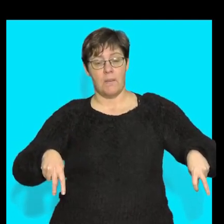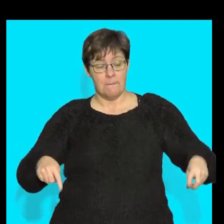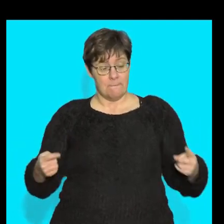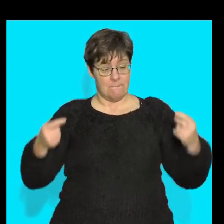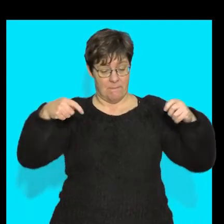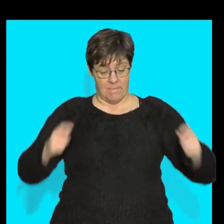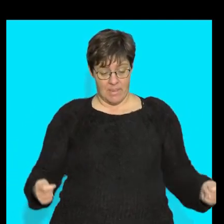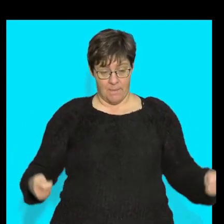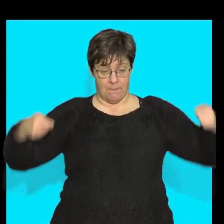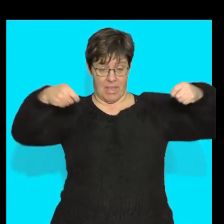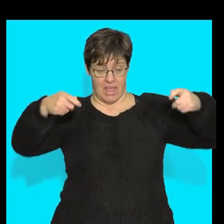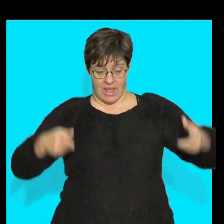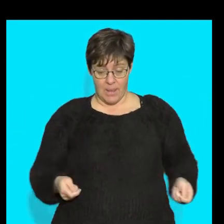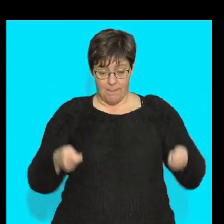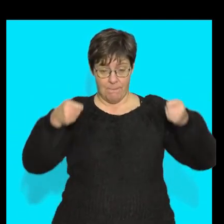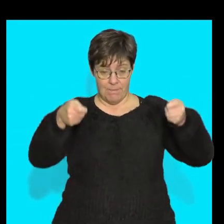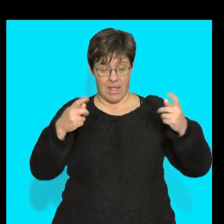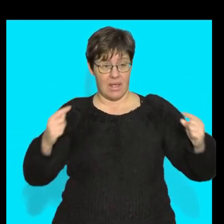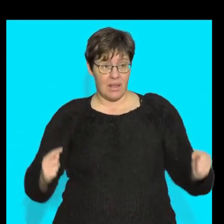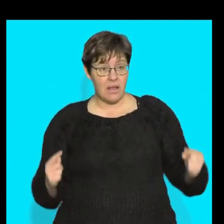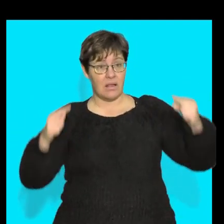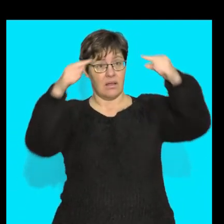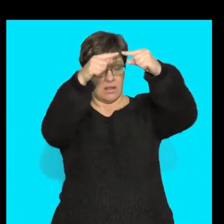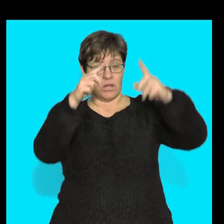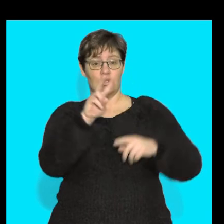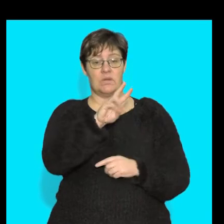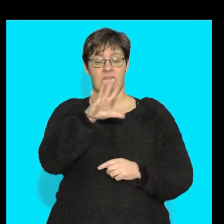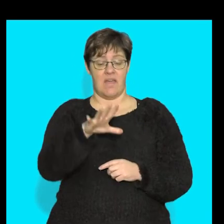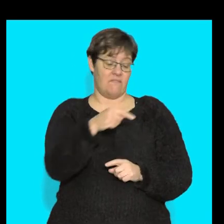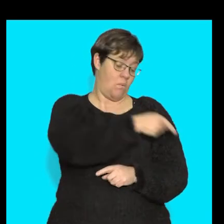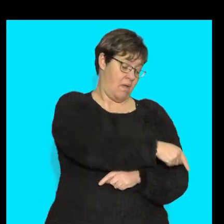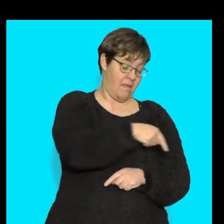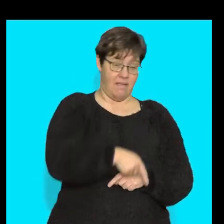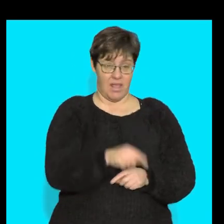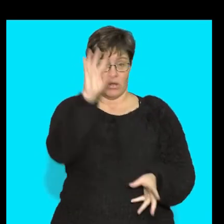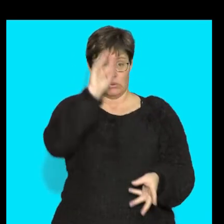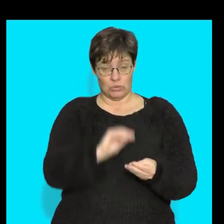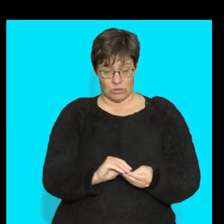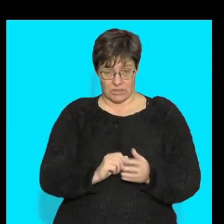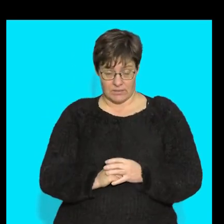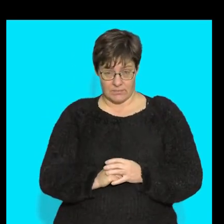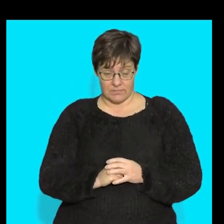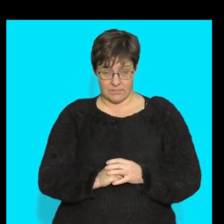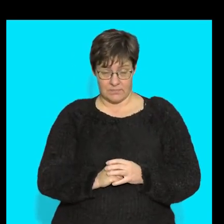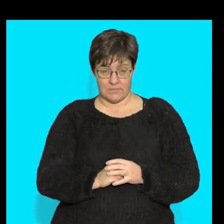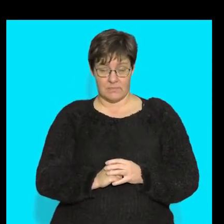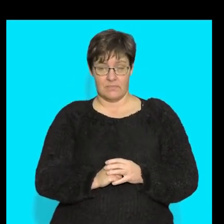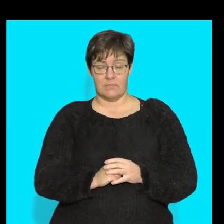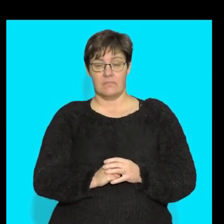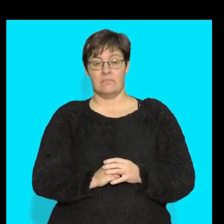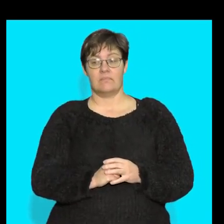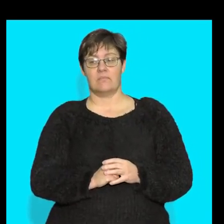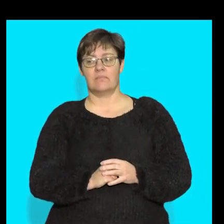who recruited them 25% of the total amount in their account.